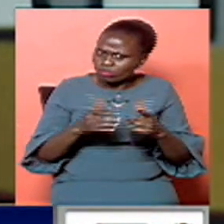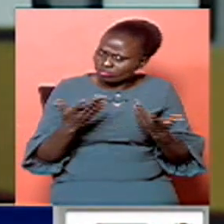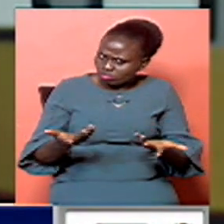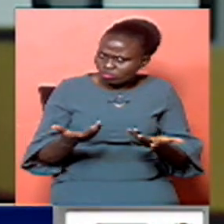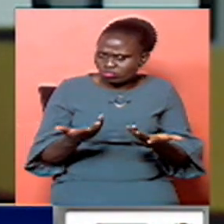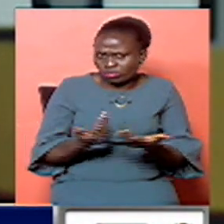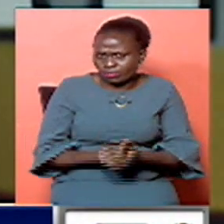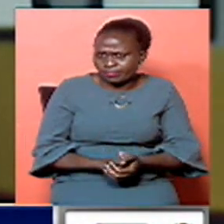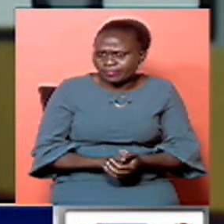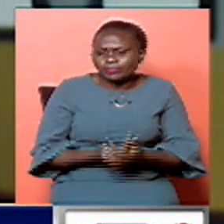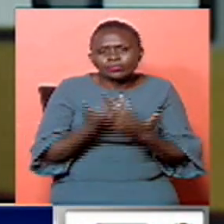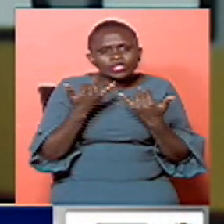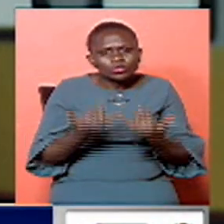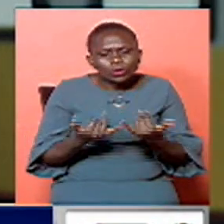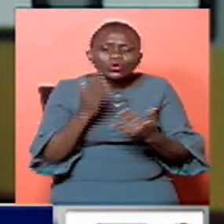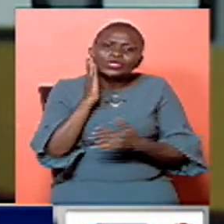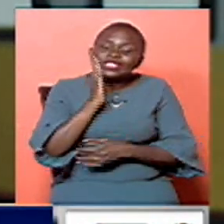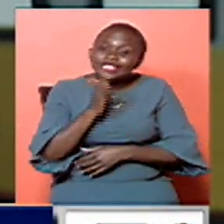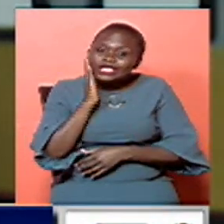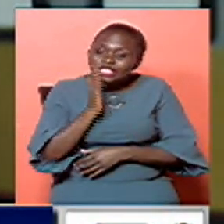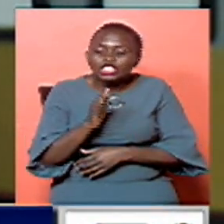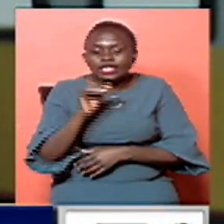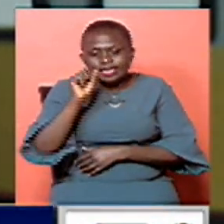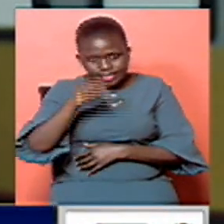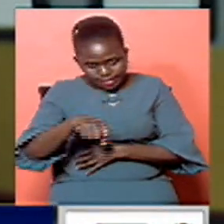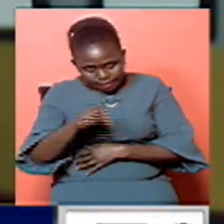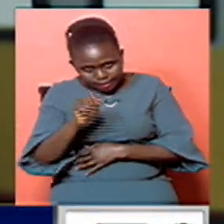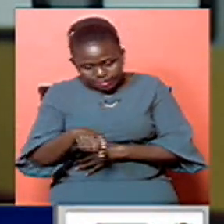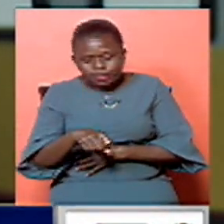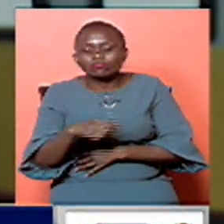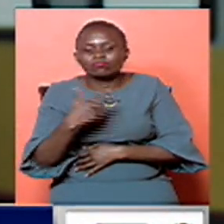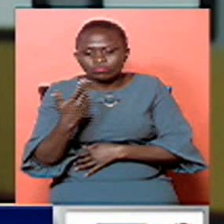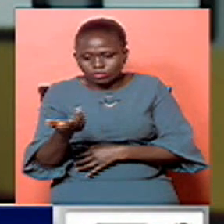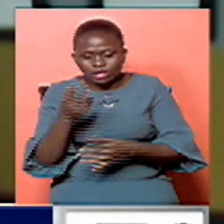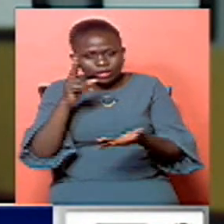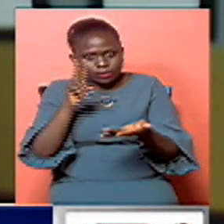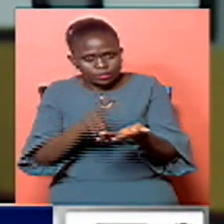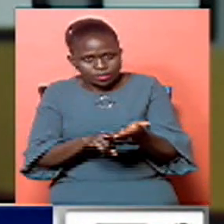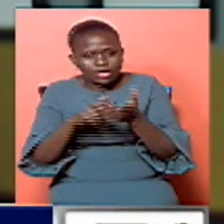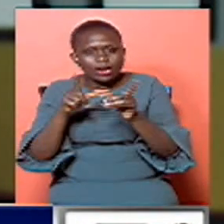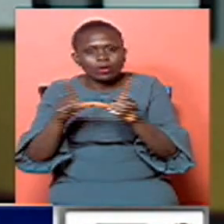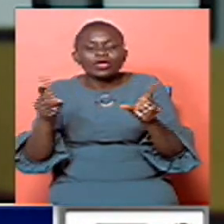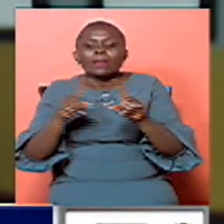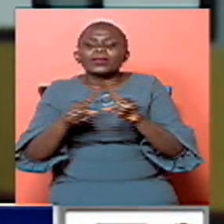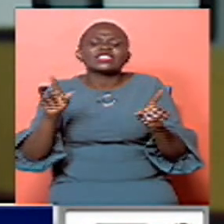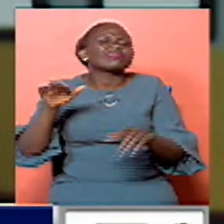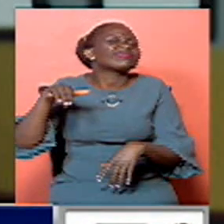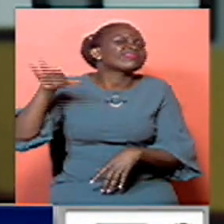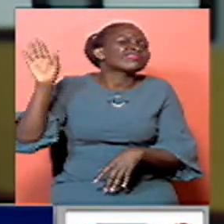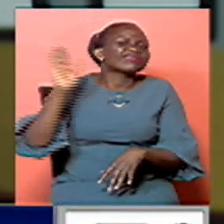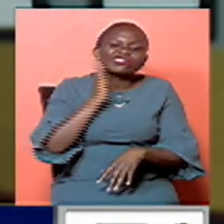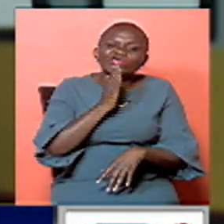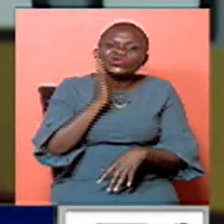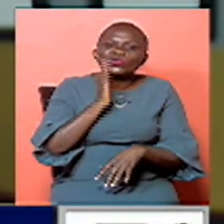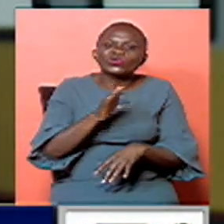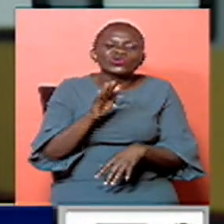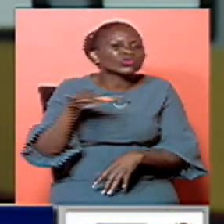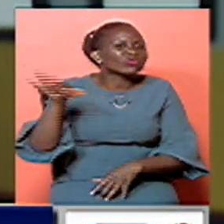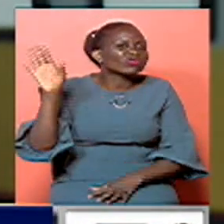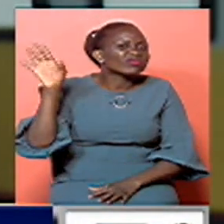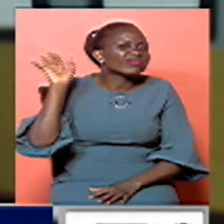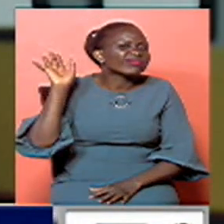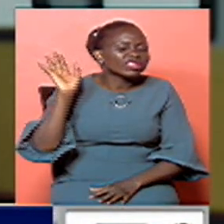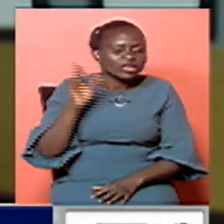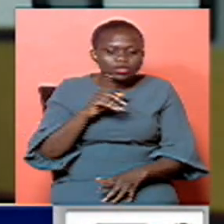want to use the word. So English, yes, is an official language, but English is a foreign language. It's not a language of